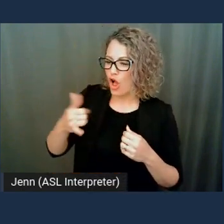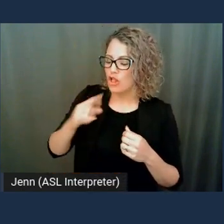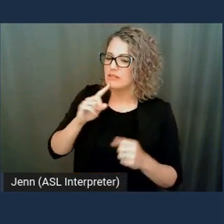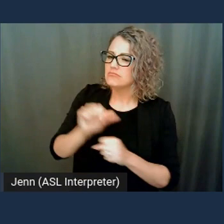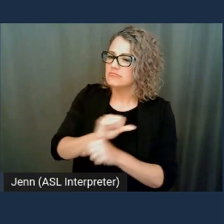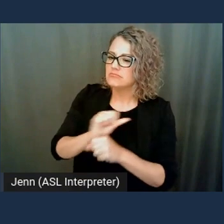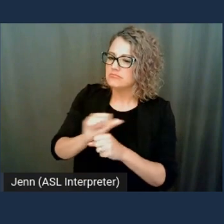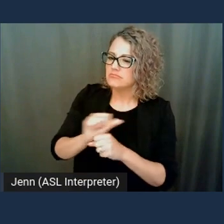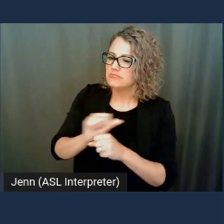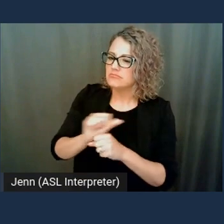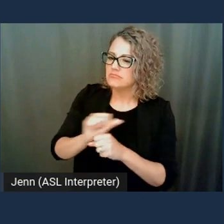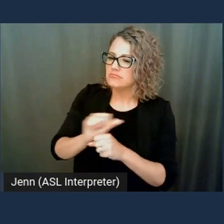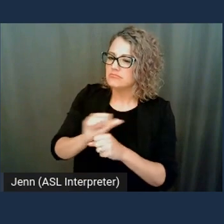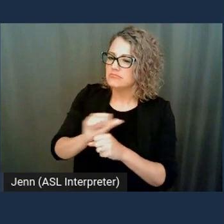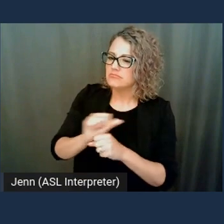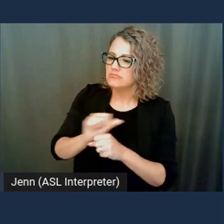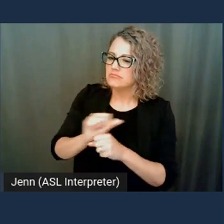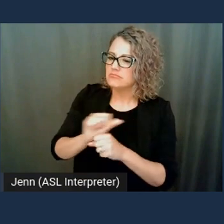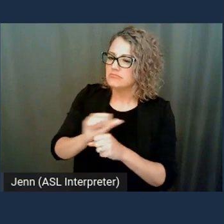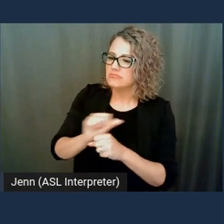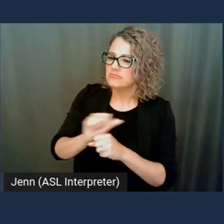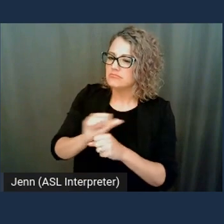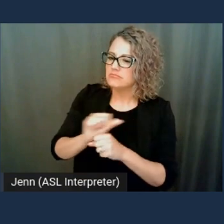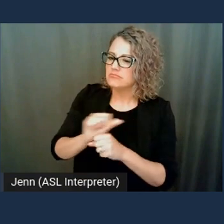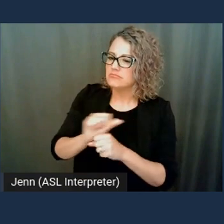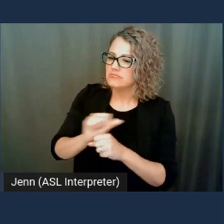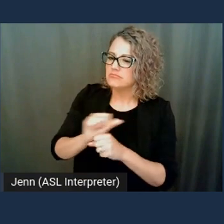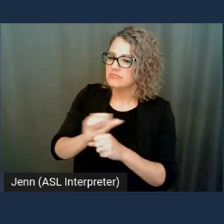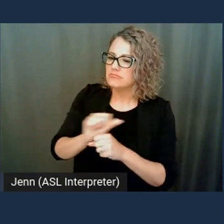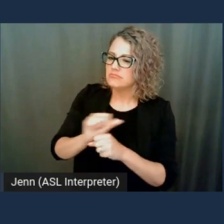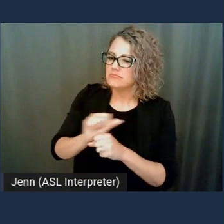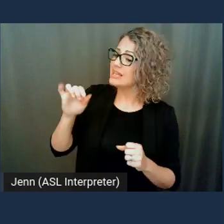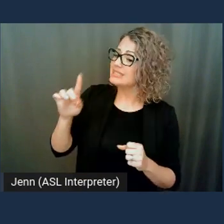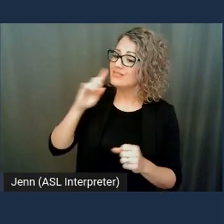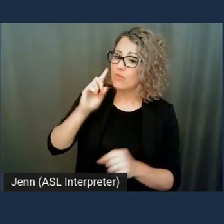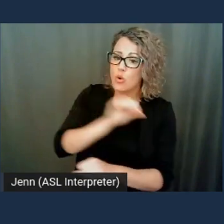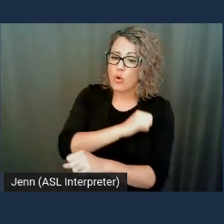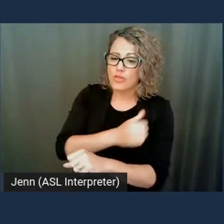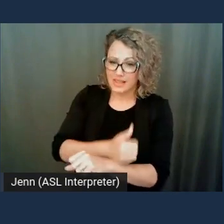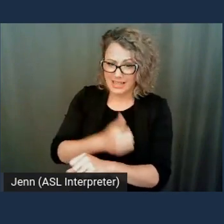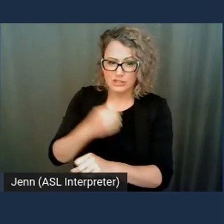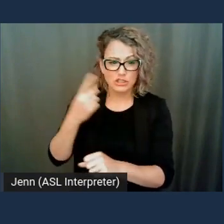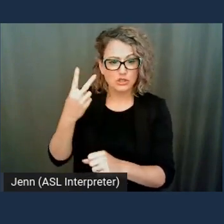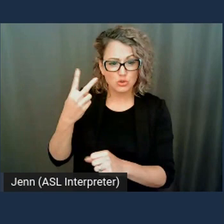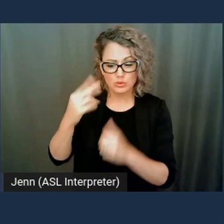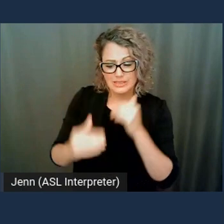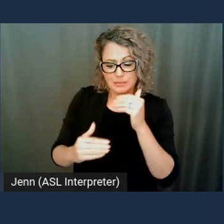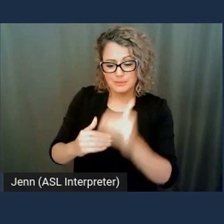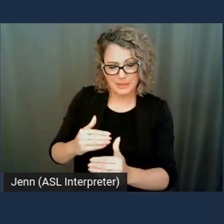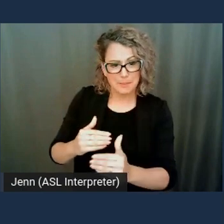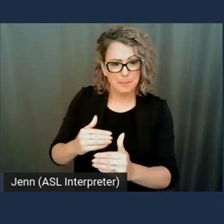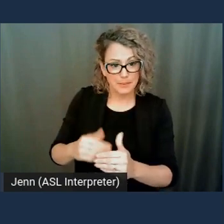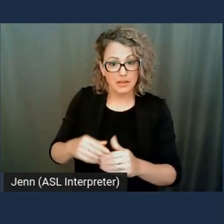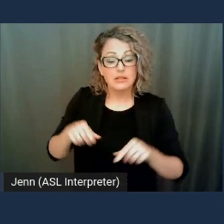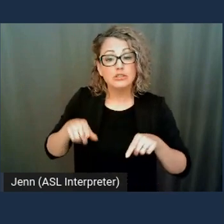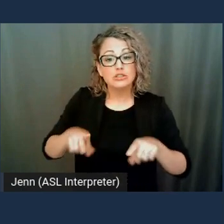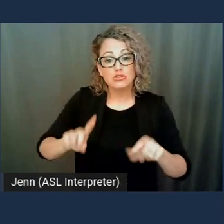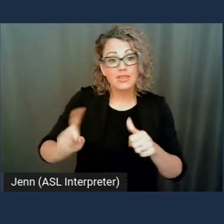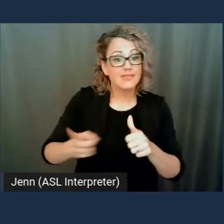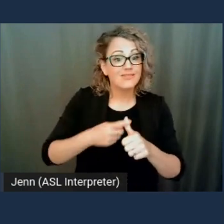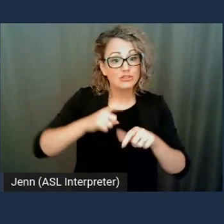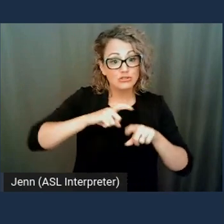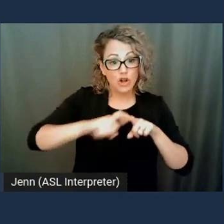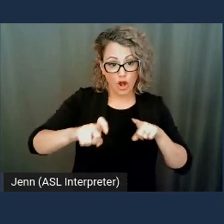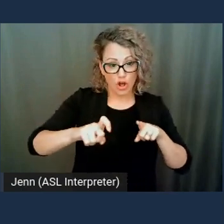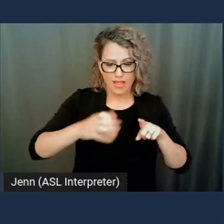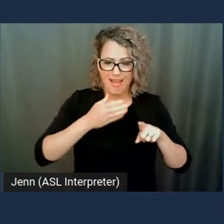ID. Now, using Voice ID for authentication is a two-step process. During the first call, like this one,